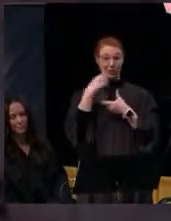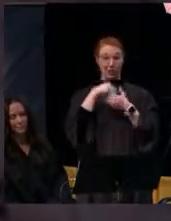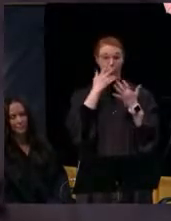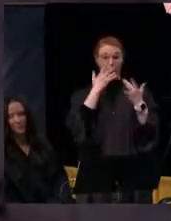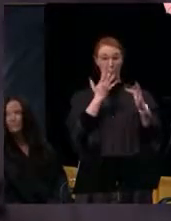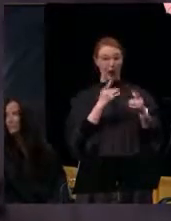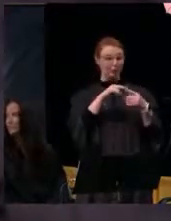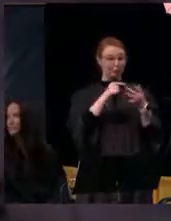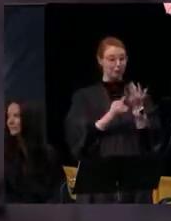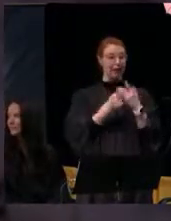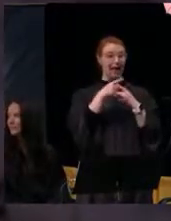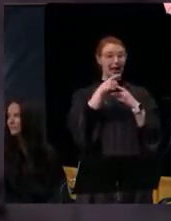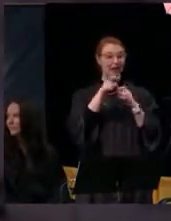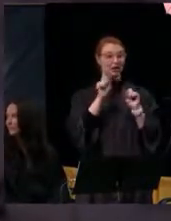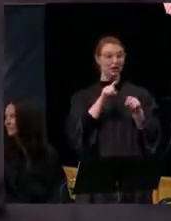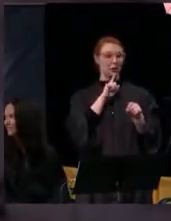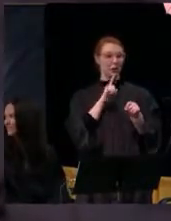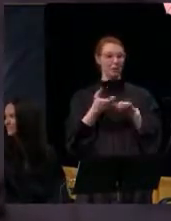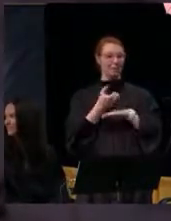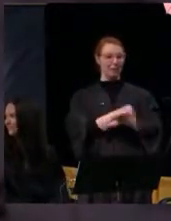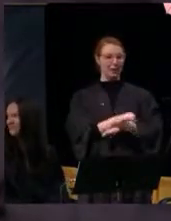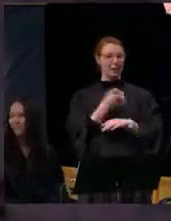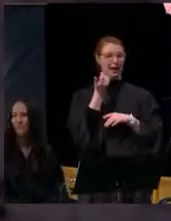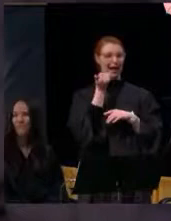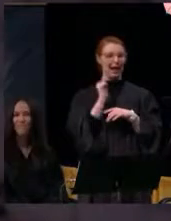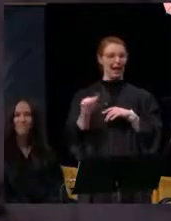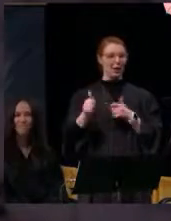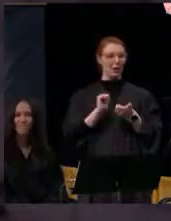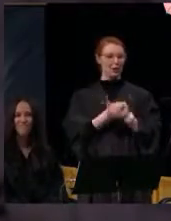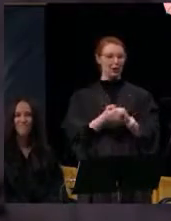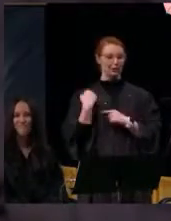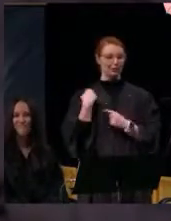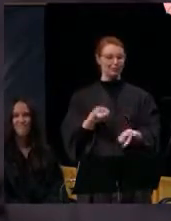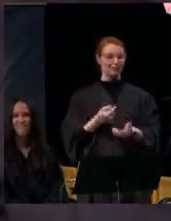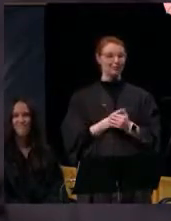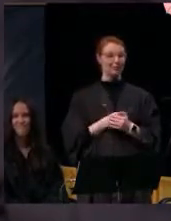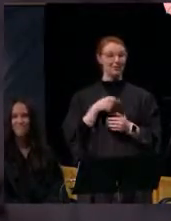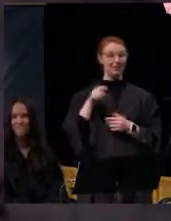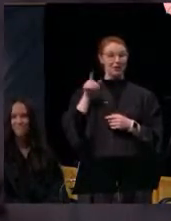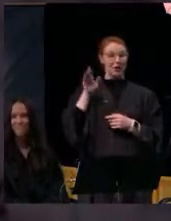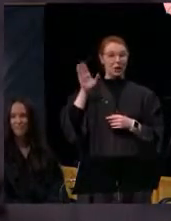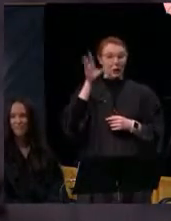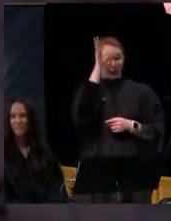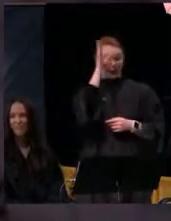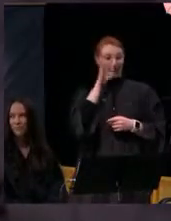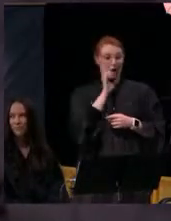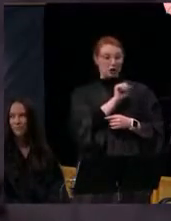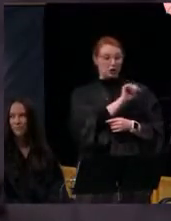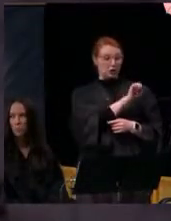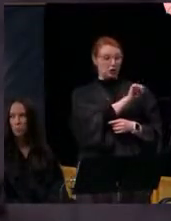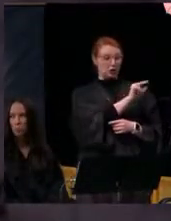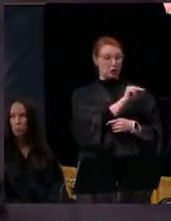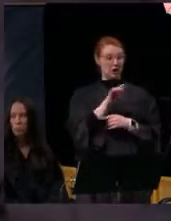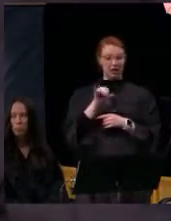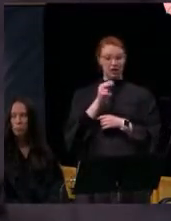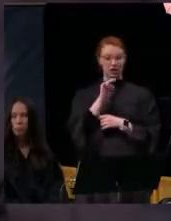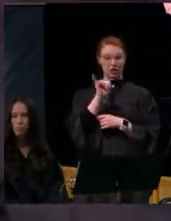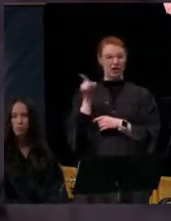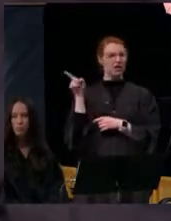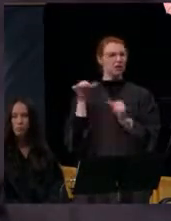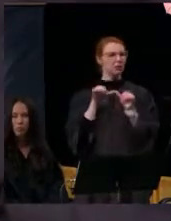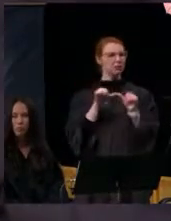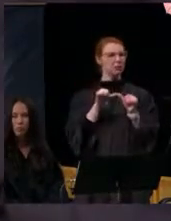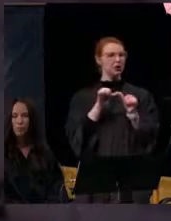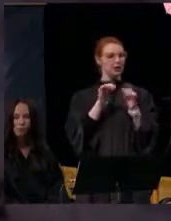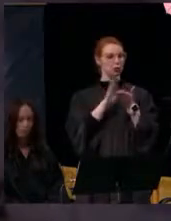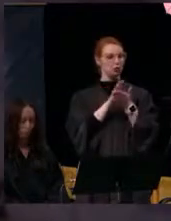beat you in any power walking race. She's the daughter of Sean and Jenny Burian. She'll be continuing her education at